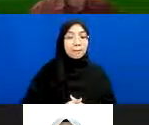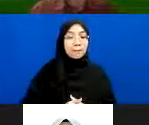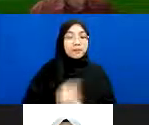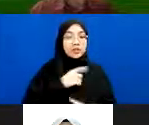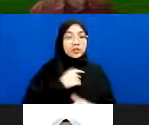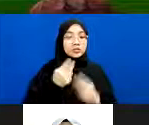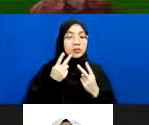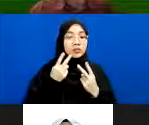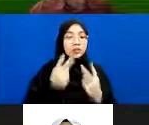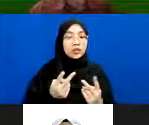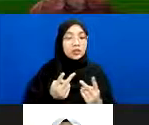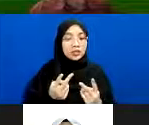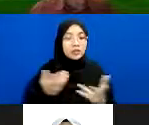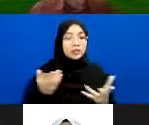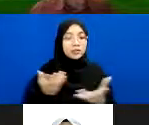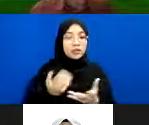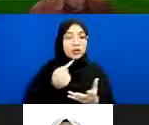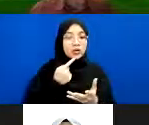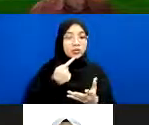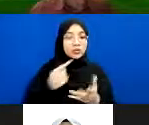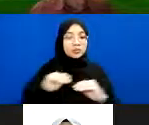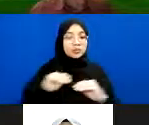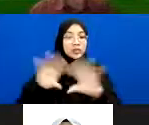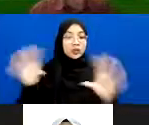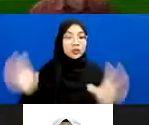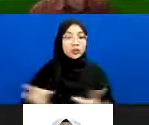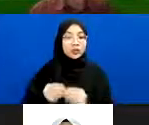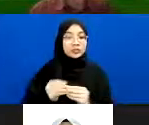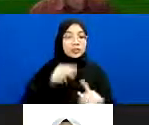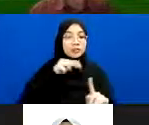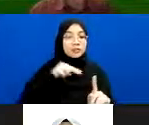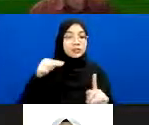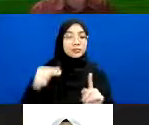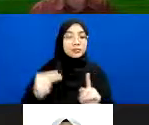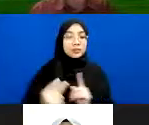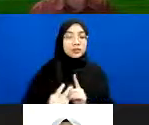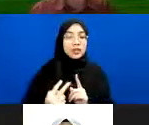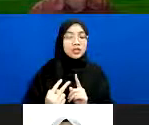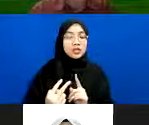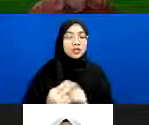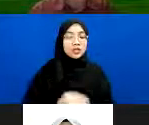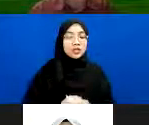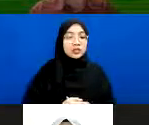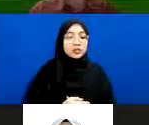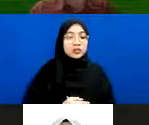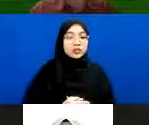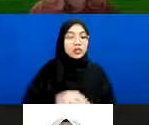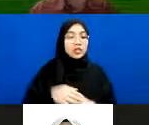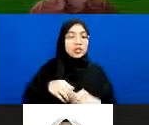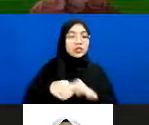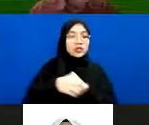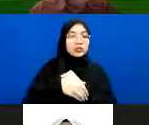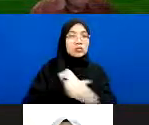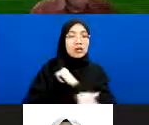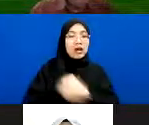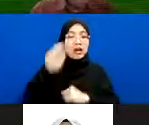discussion, we are looking forward to inclusive education from the perspective of the two countries of